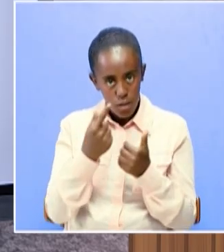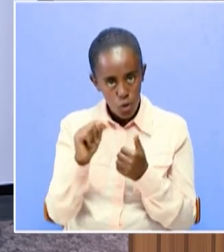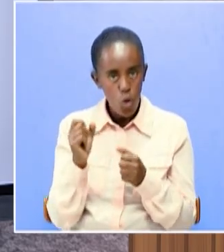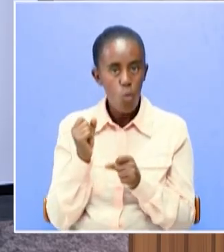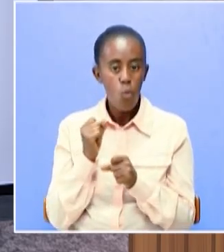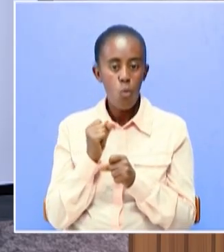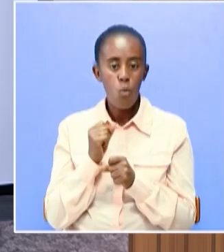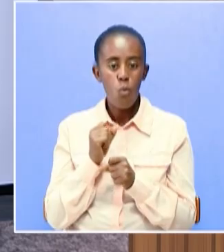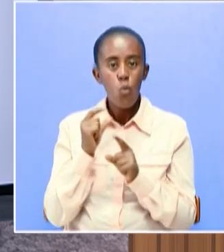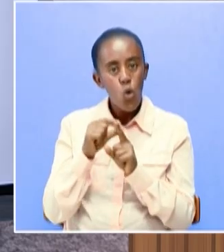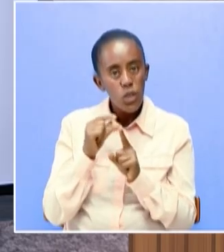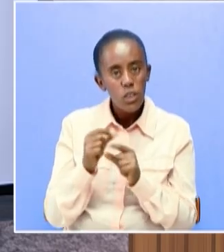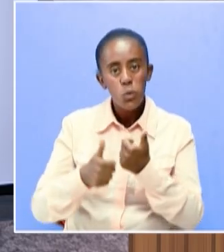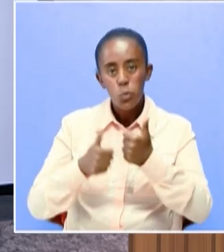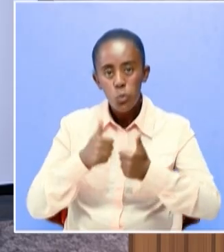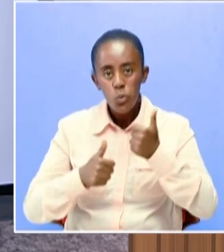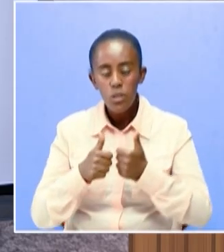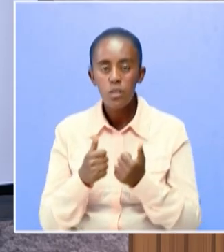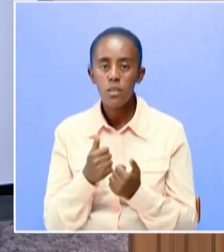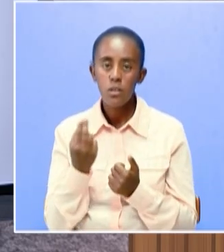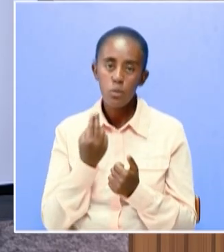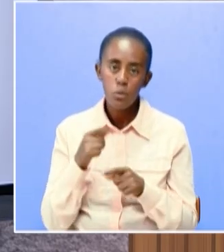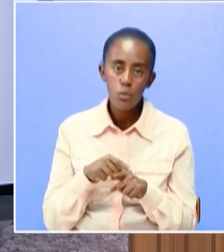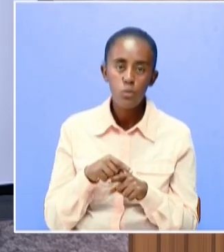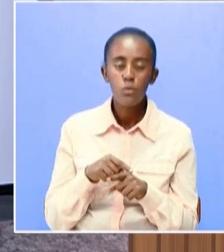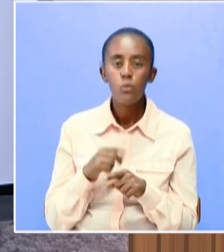words which we use just to